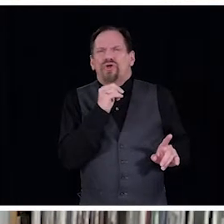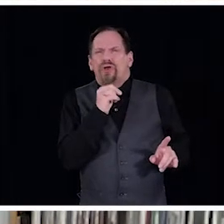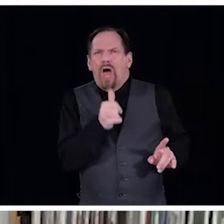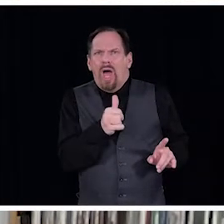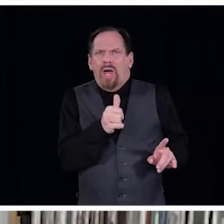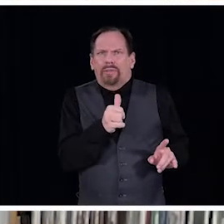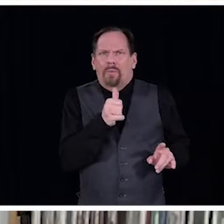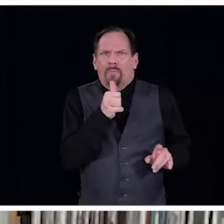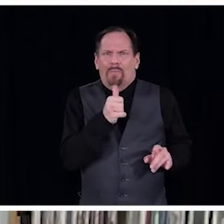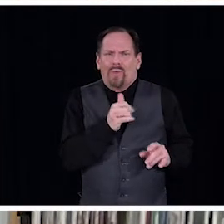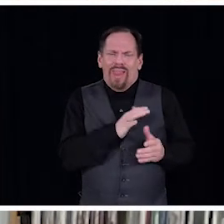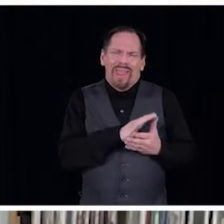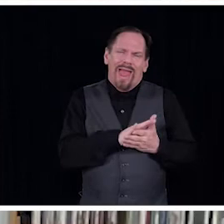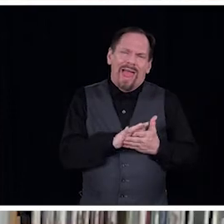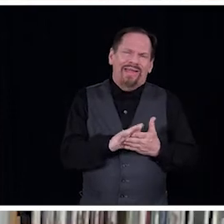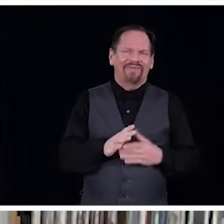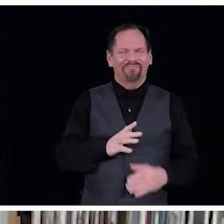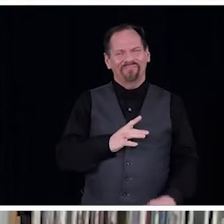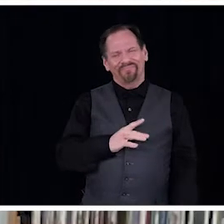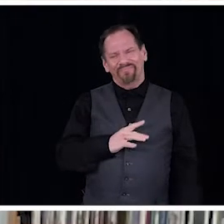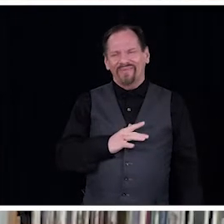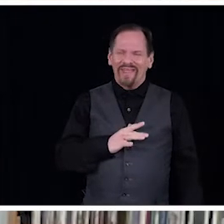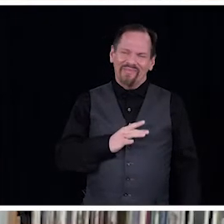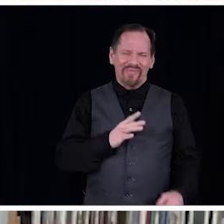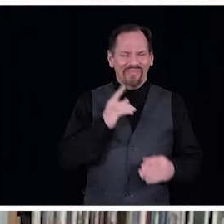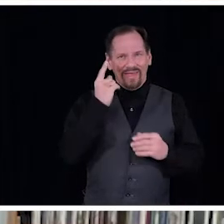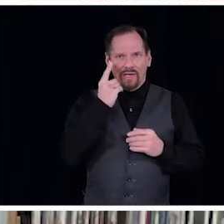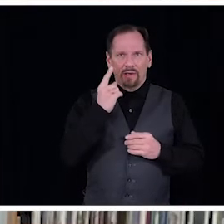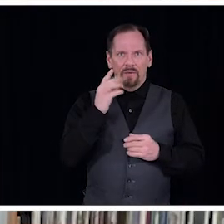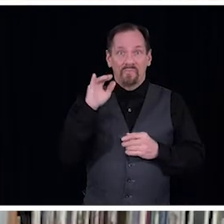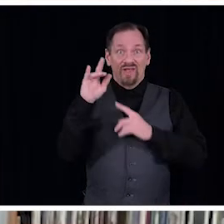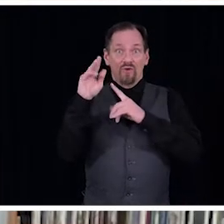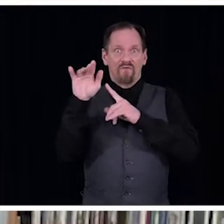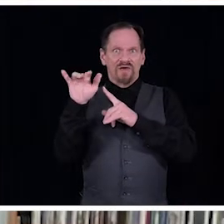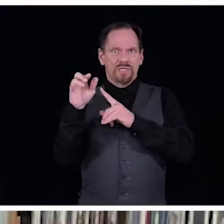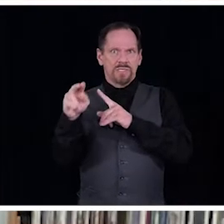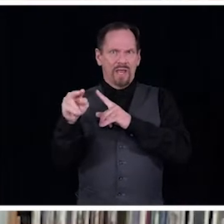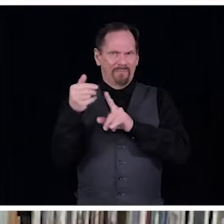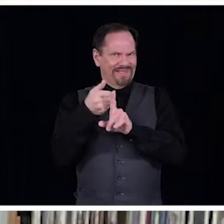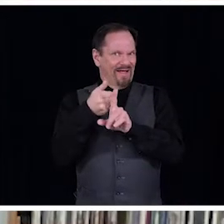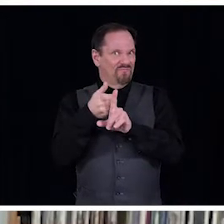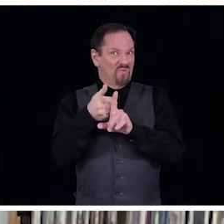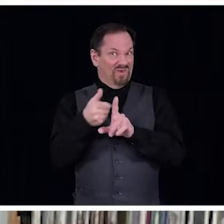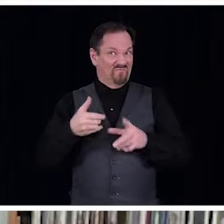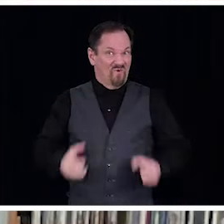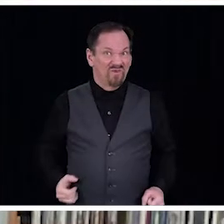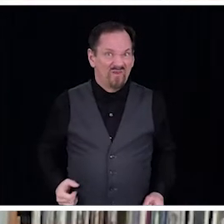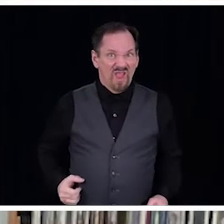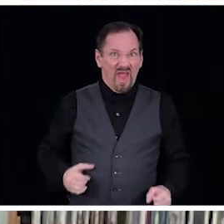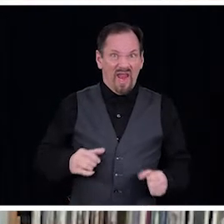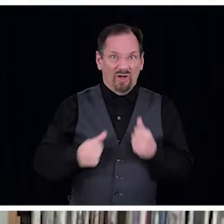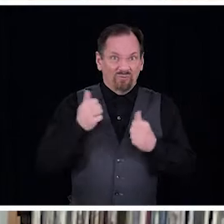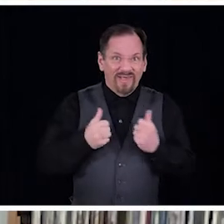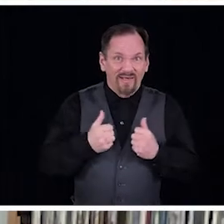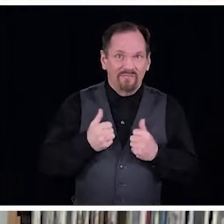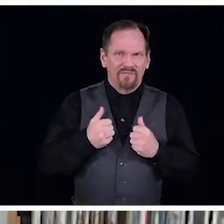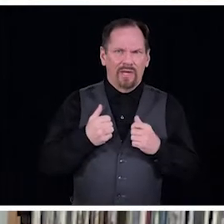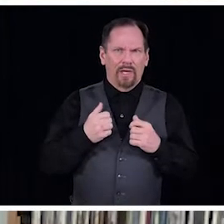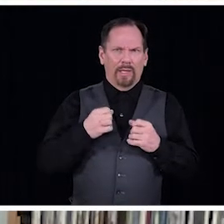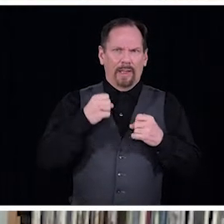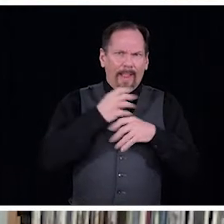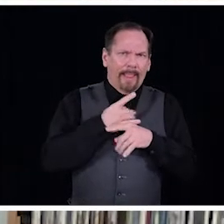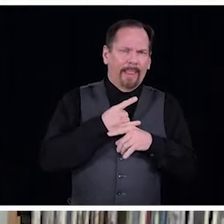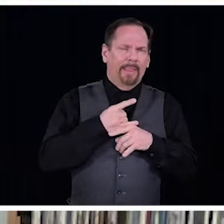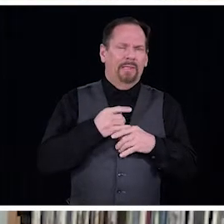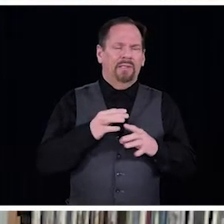thinking, sometimes unsavory. Beethoven is forceful, aggressive, even vulgar at times. Stravinsky's Rite of Spring